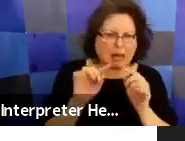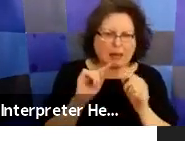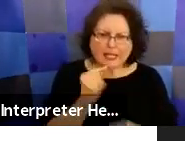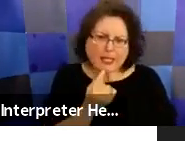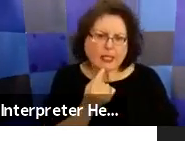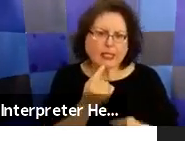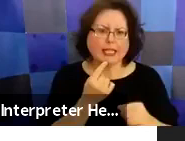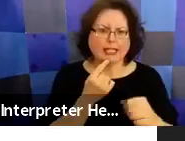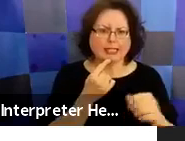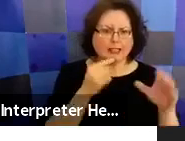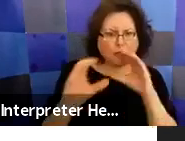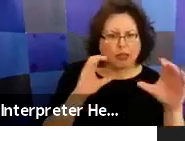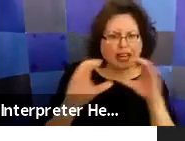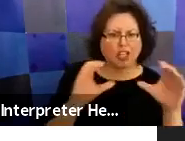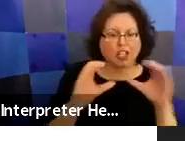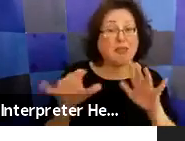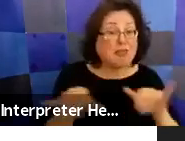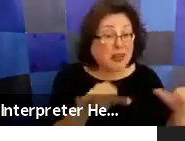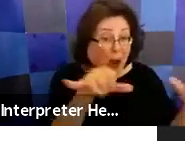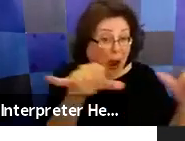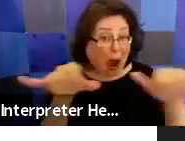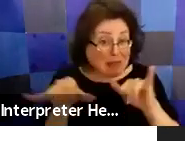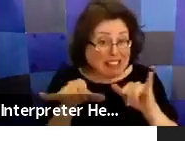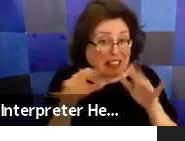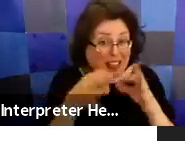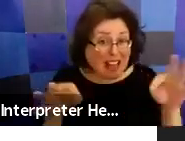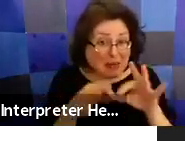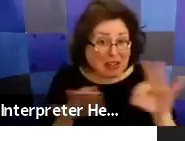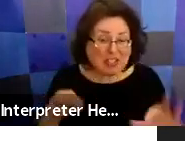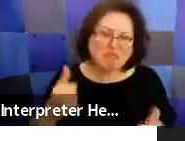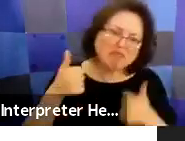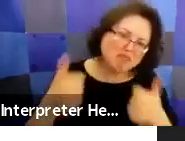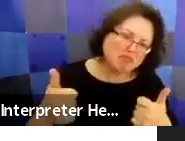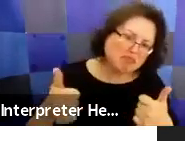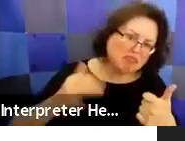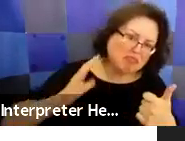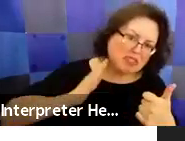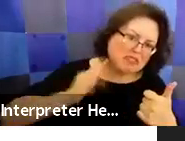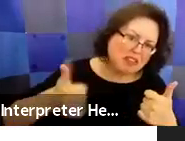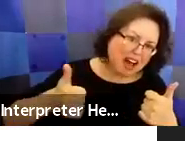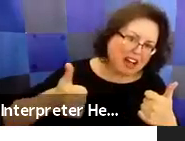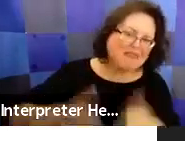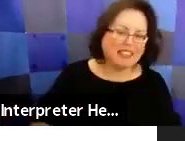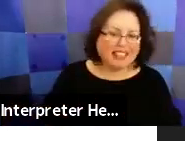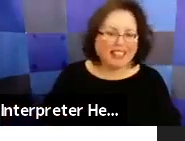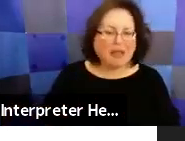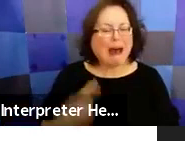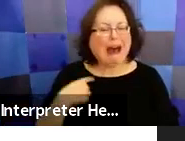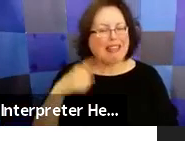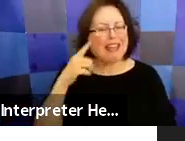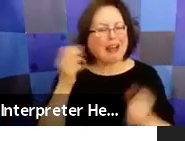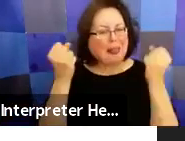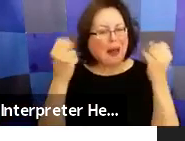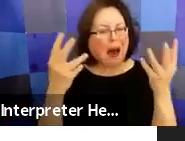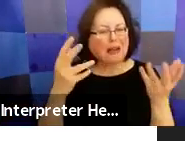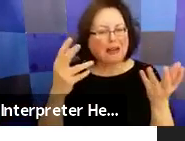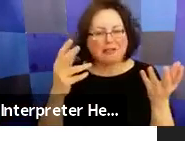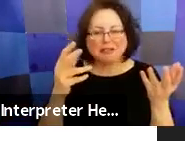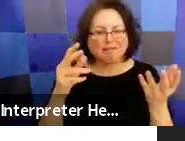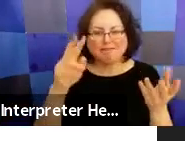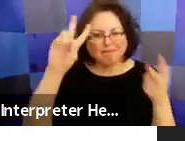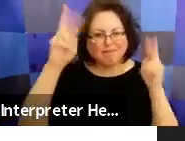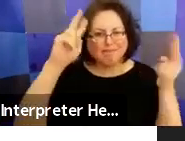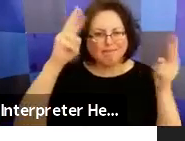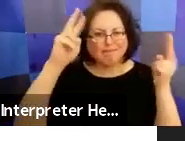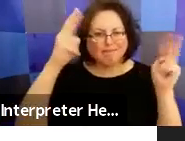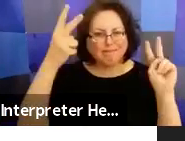common languages. That is absolutely fine. And I think there's just a lot of misinformation out there about that. And I